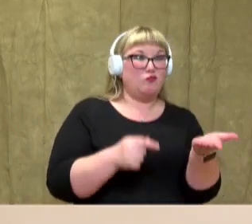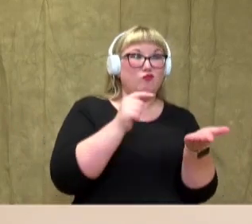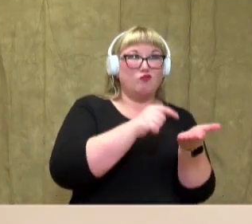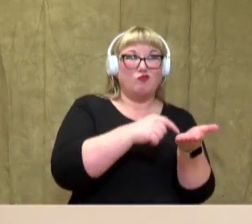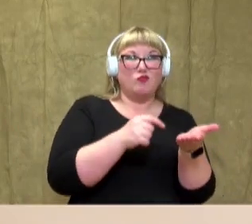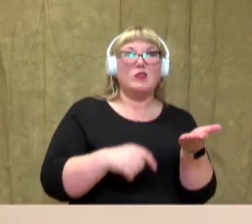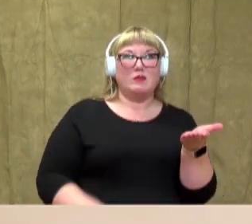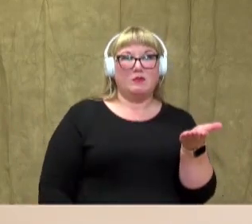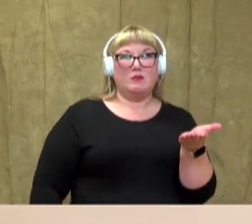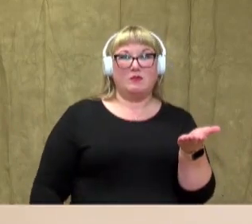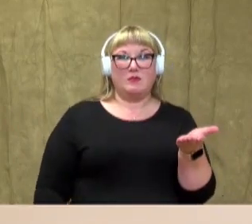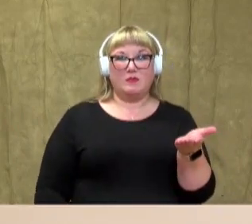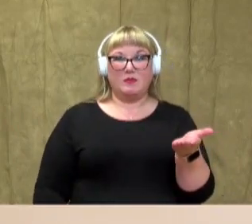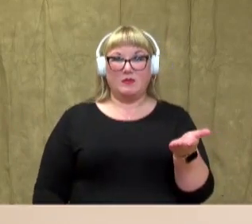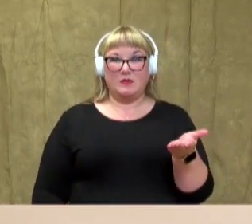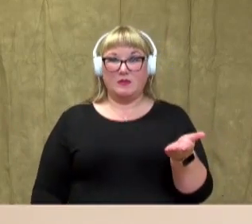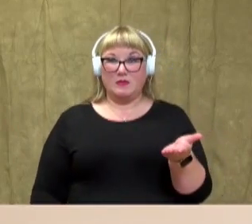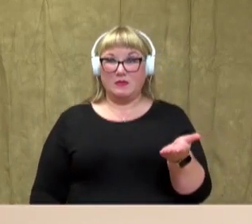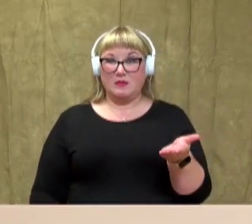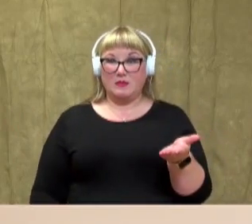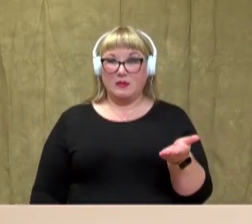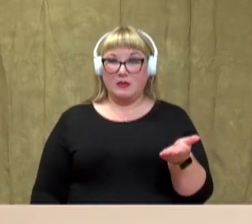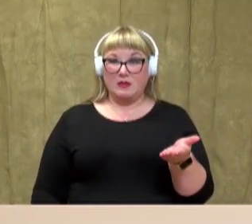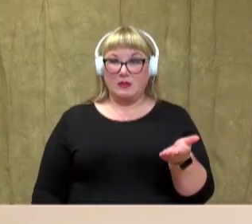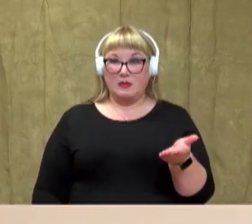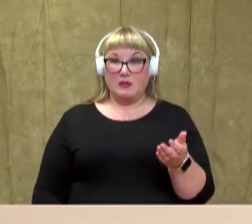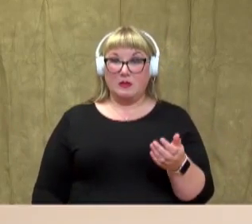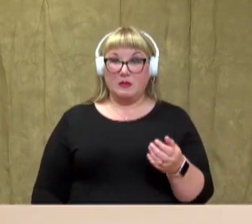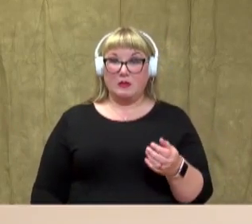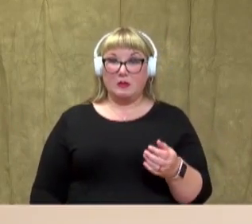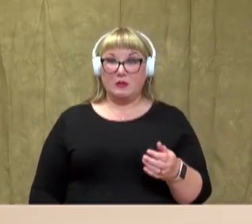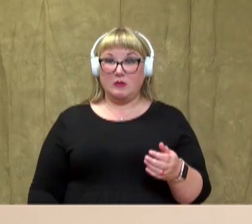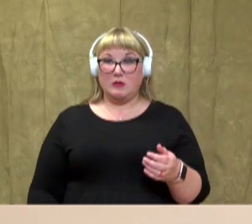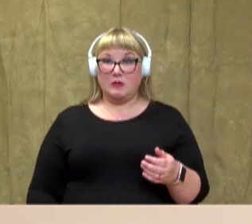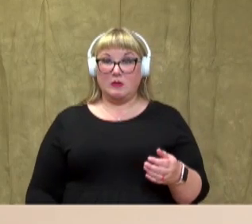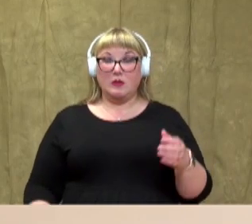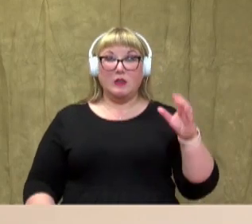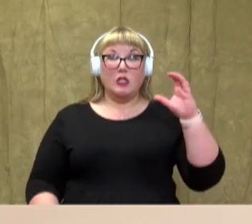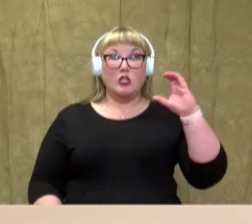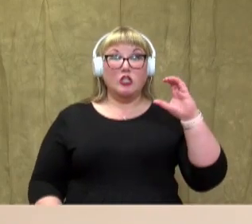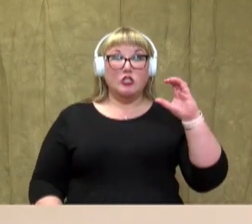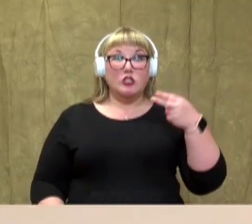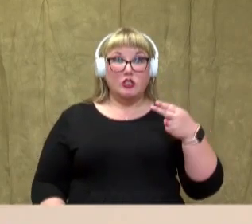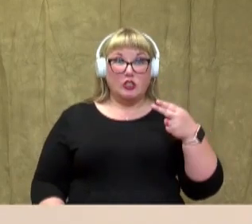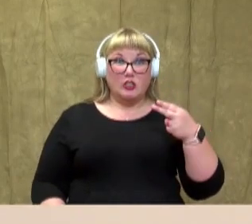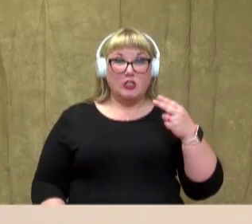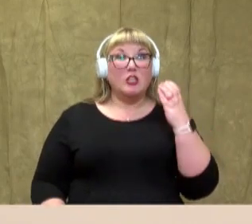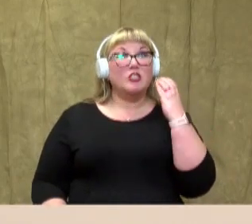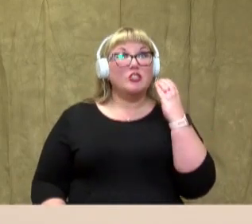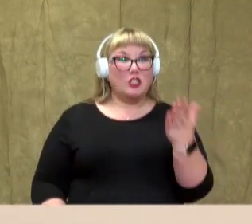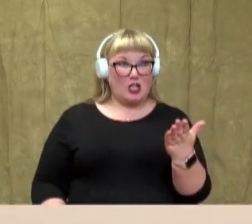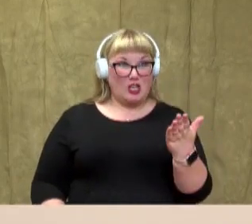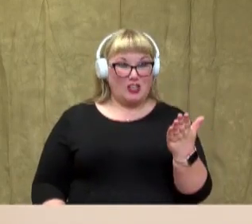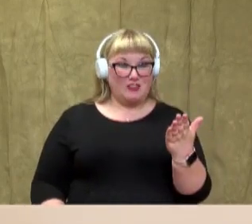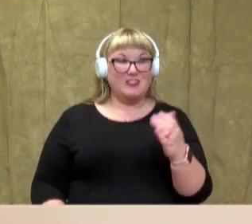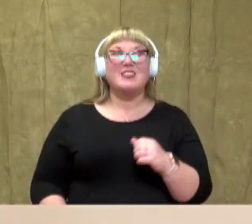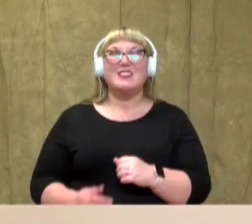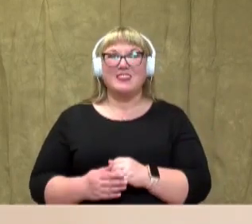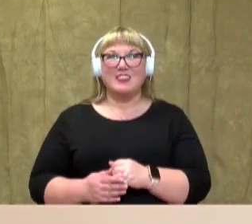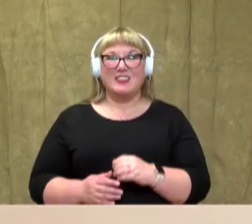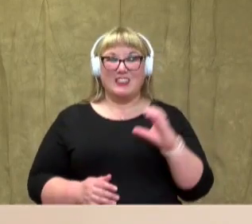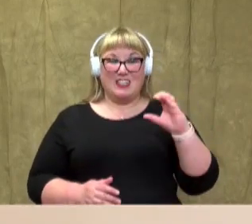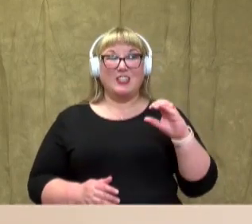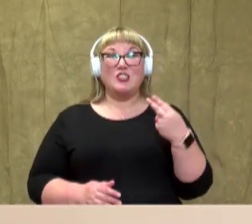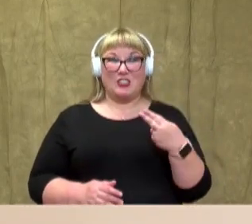add it to our recipe to see. All right, get out your baker's bowl. Here we go. Absolutely, friends. Here we have the